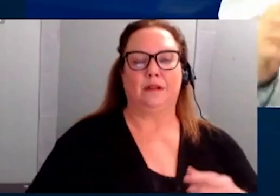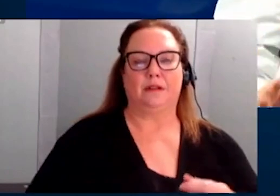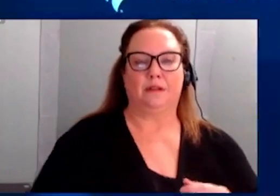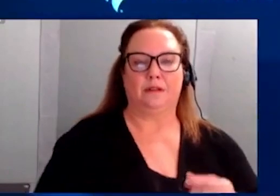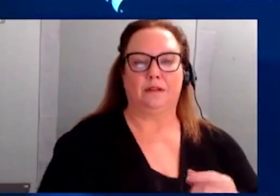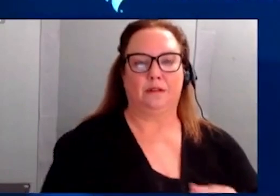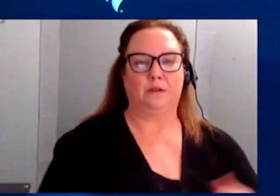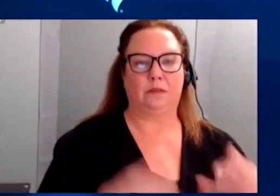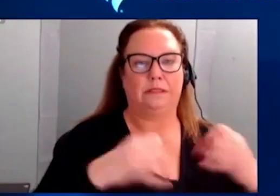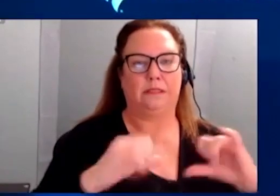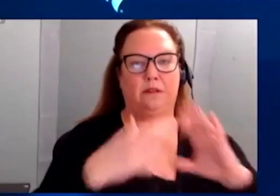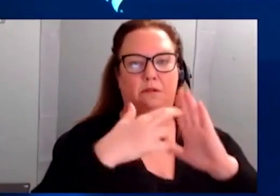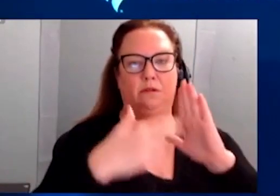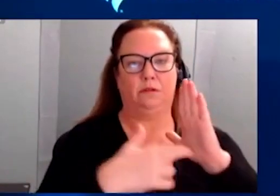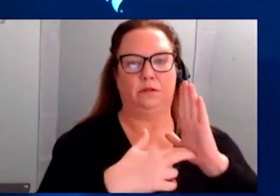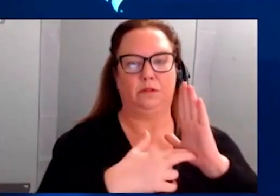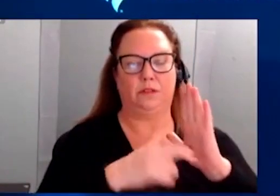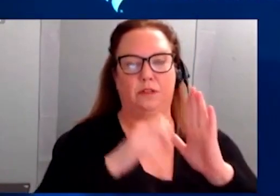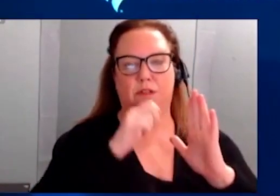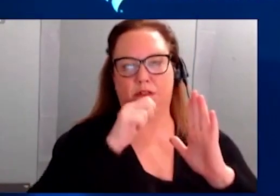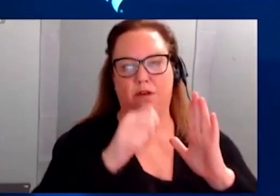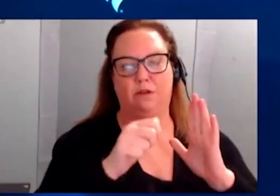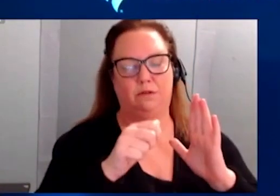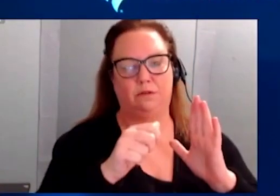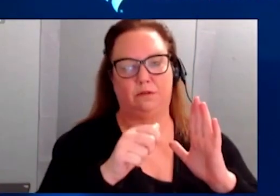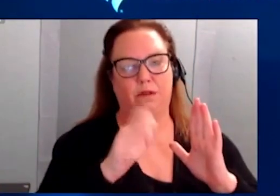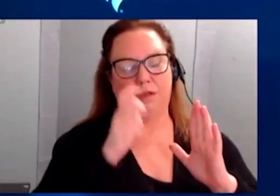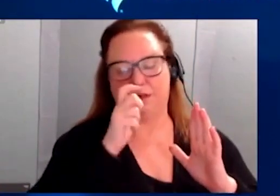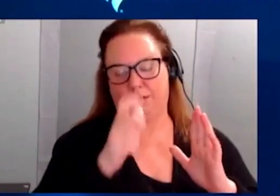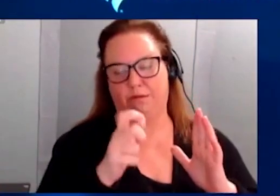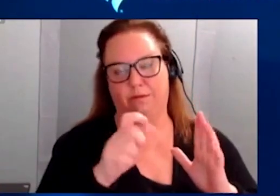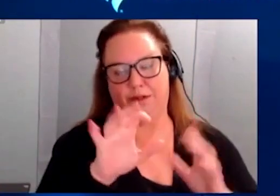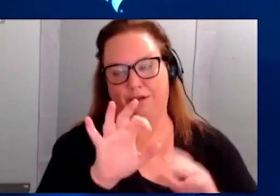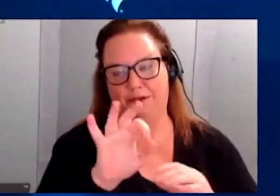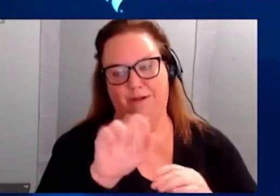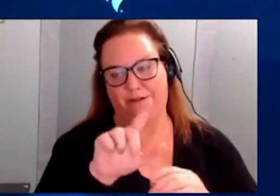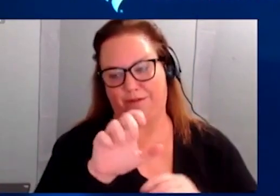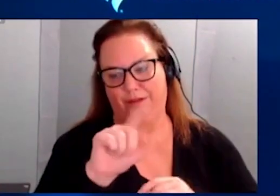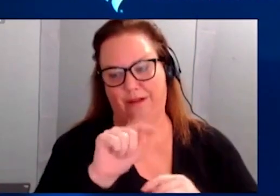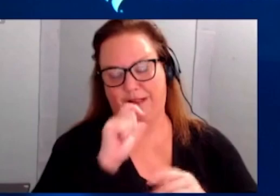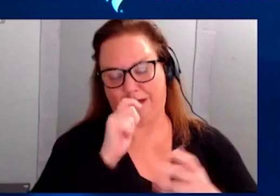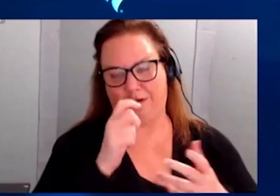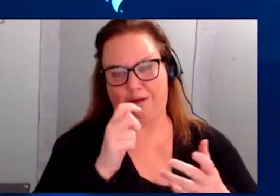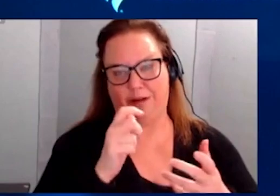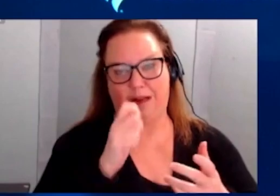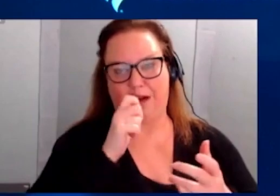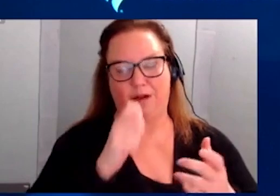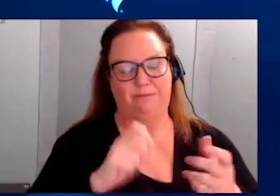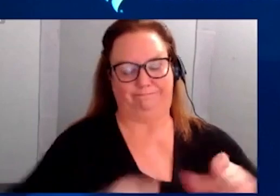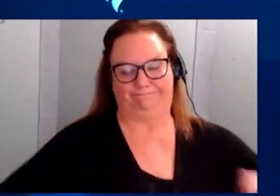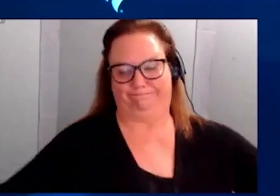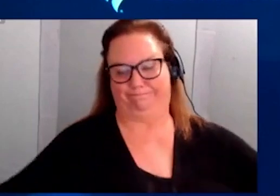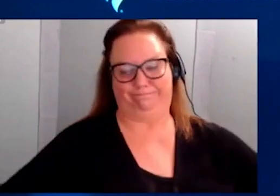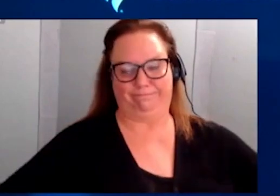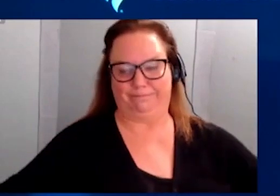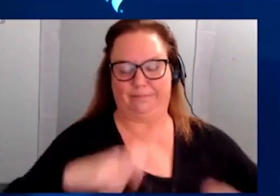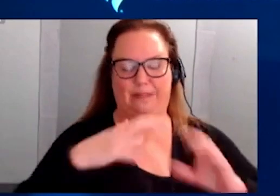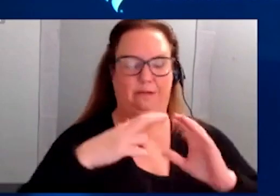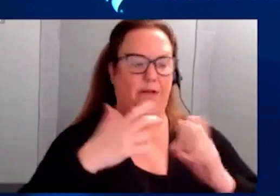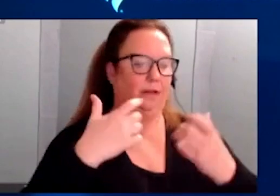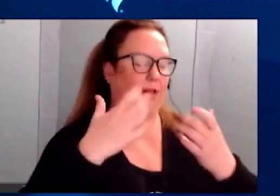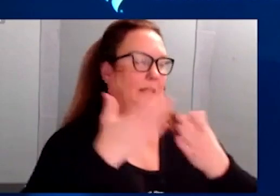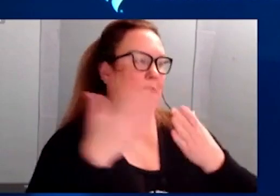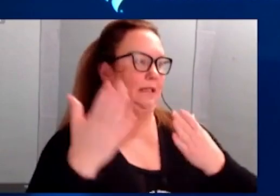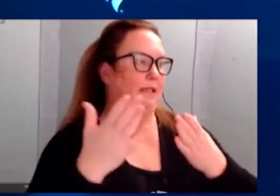rules. Don't flaunt the rules. You know what happens when we flaunt things? They don't go well. I don't flaunt well. And then we start doing something like what happened to the